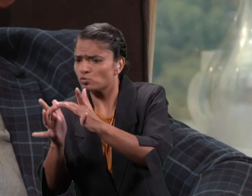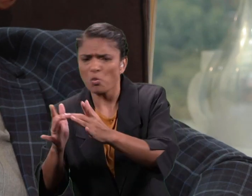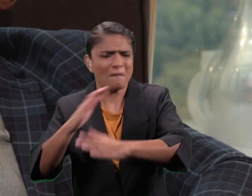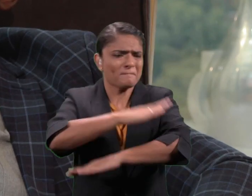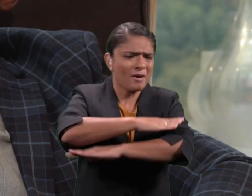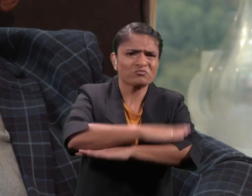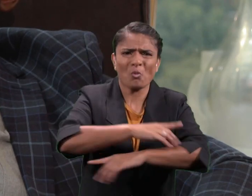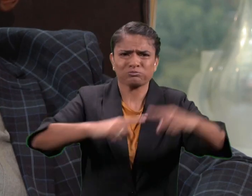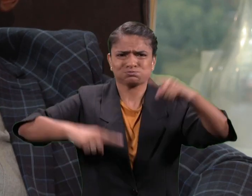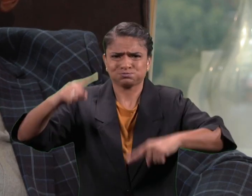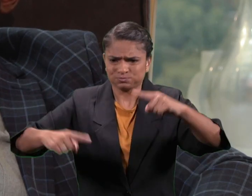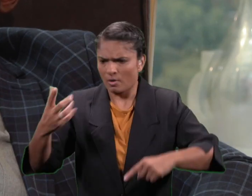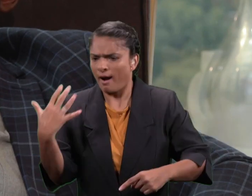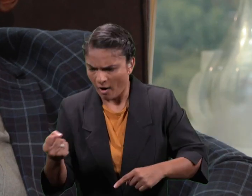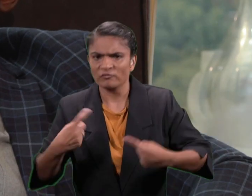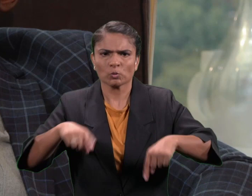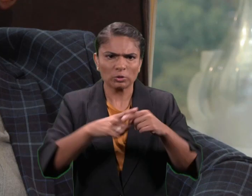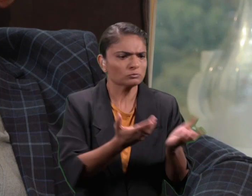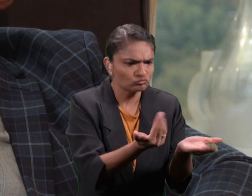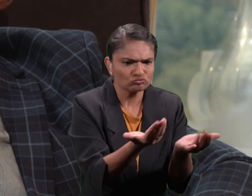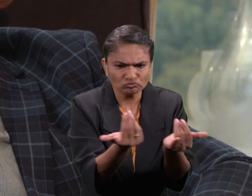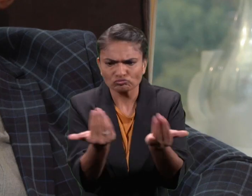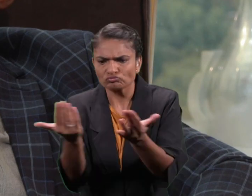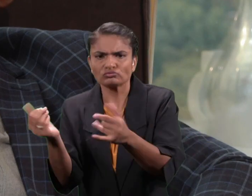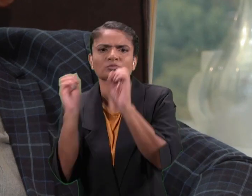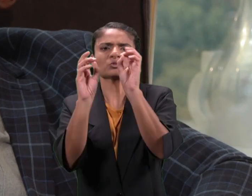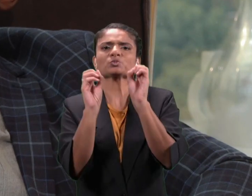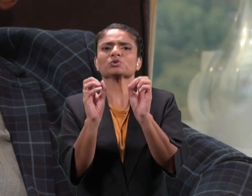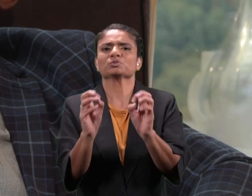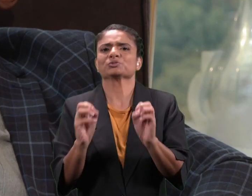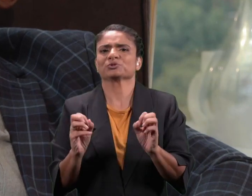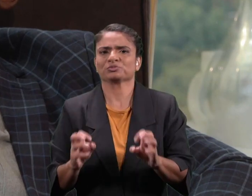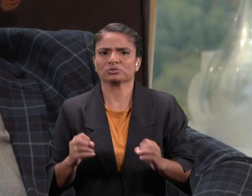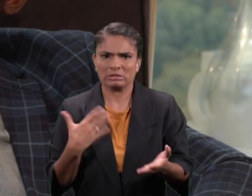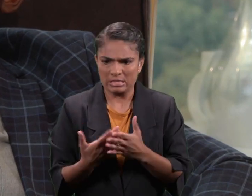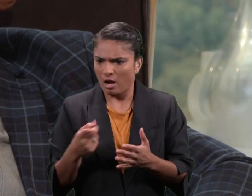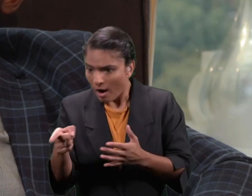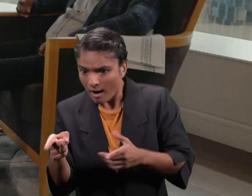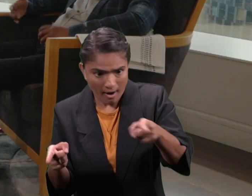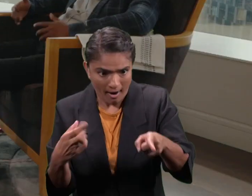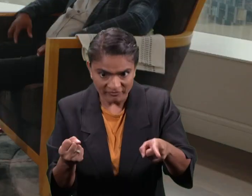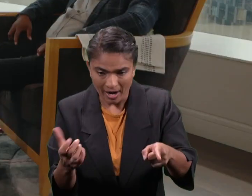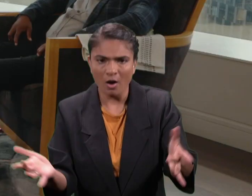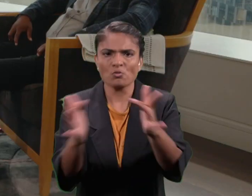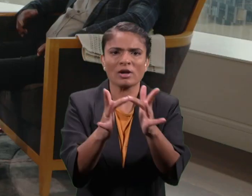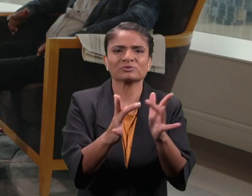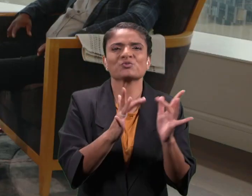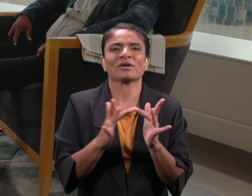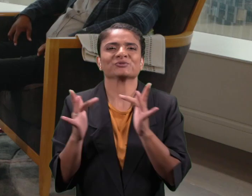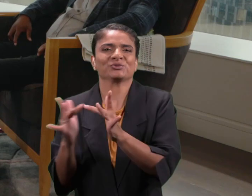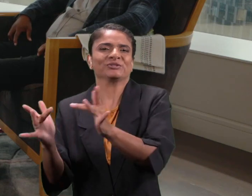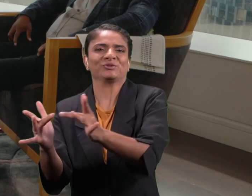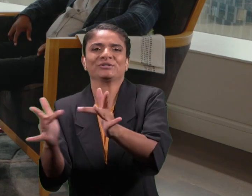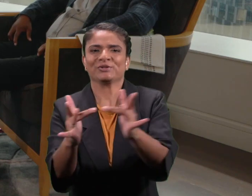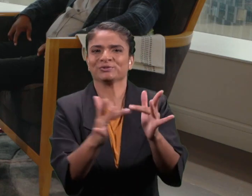social media networks and other platforms, of which we are able to connect with people